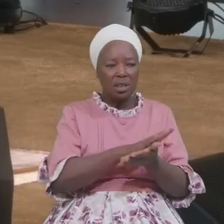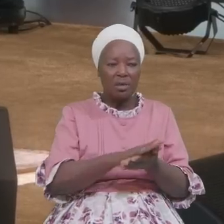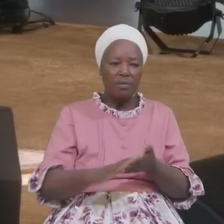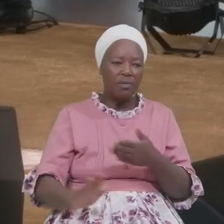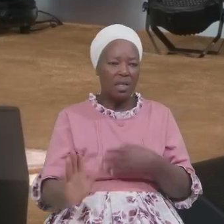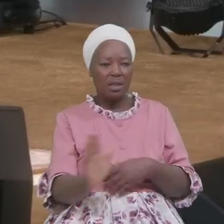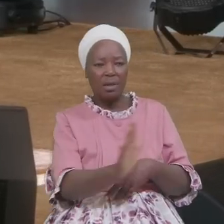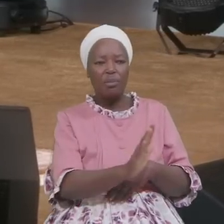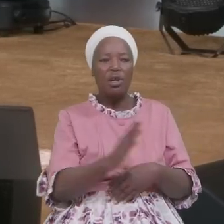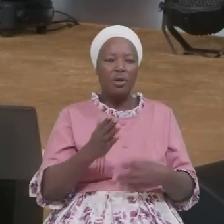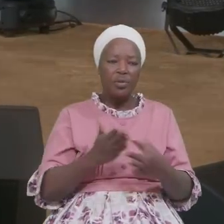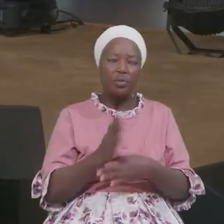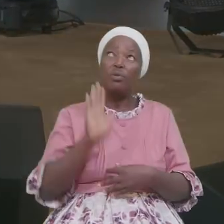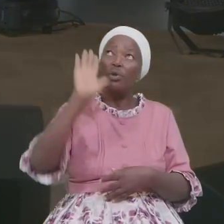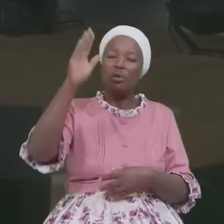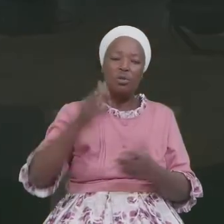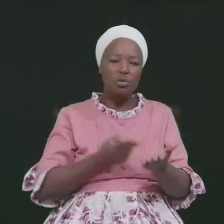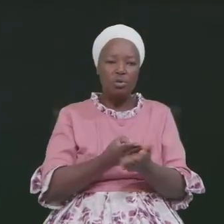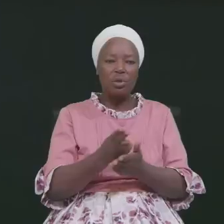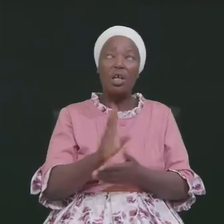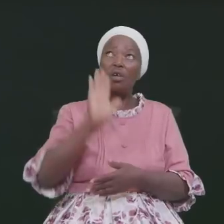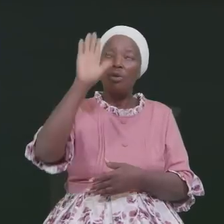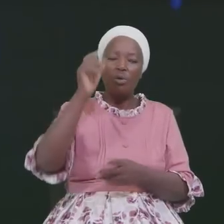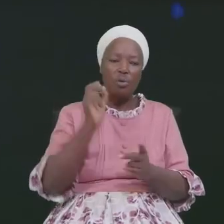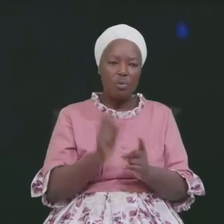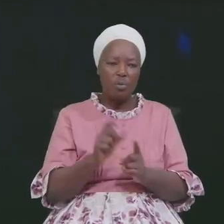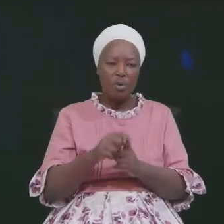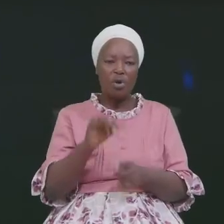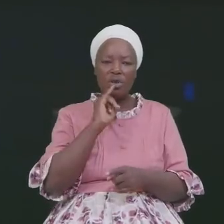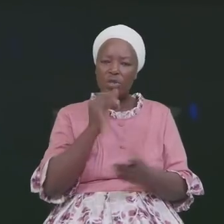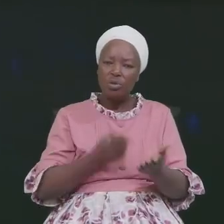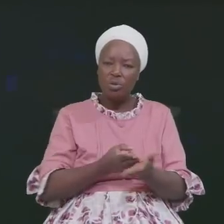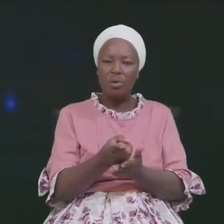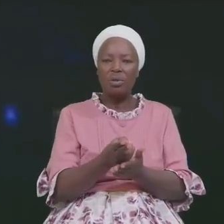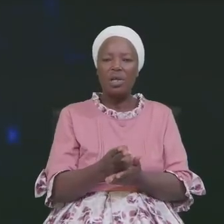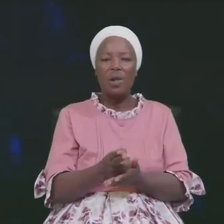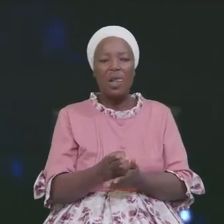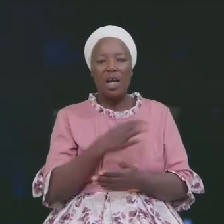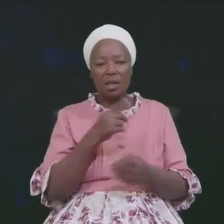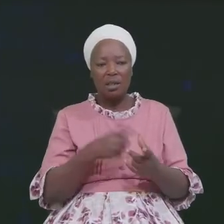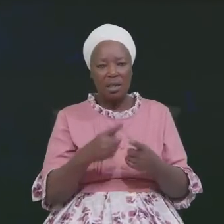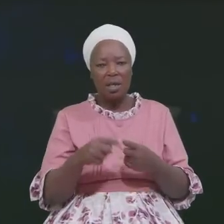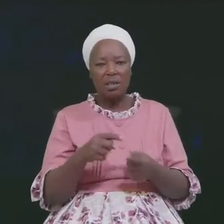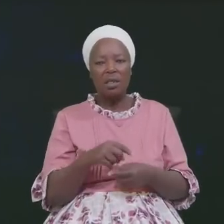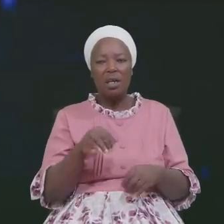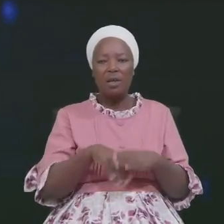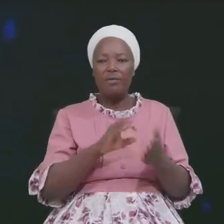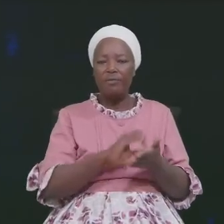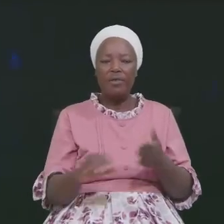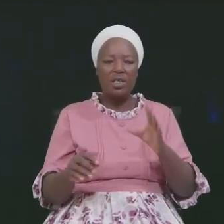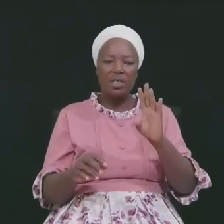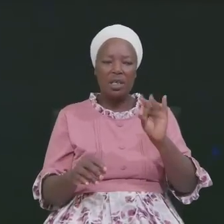them through thy truth. Thy word is truth. And then in verse 18,